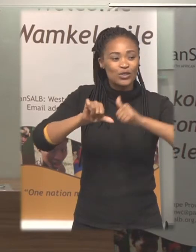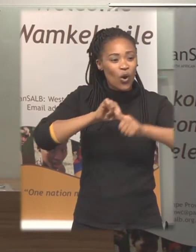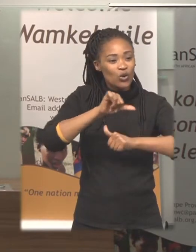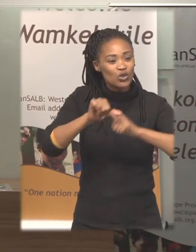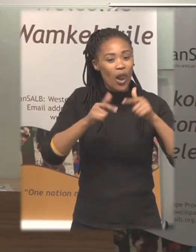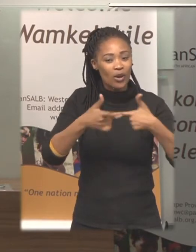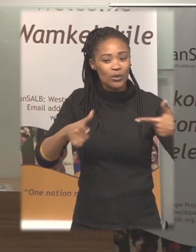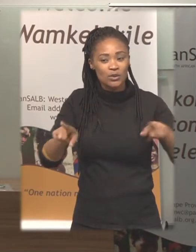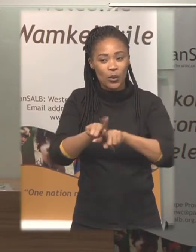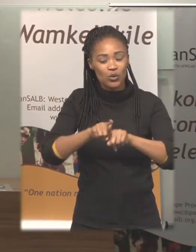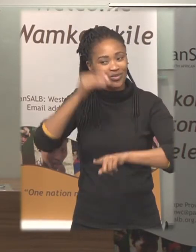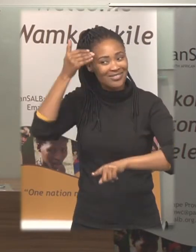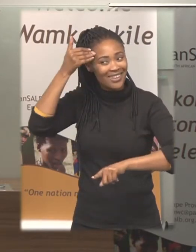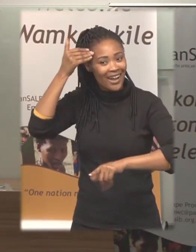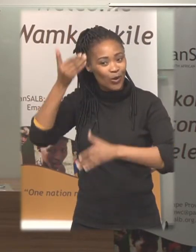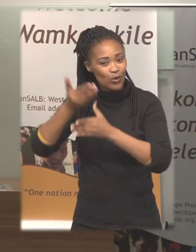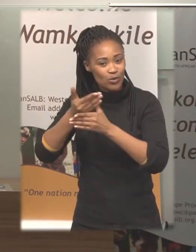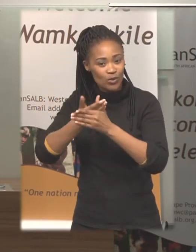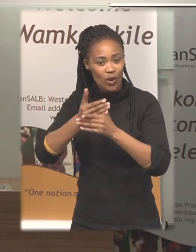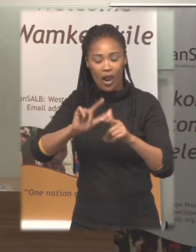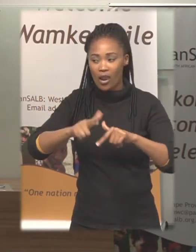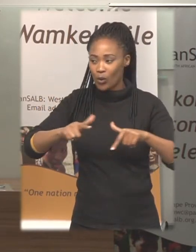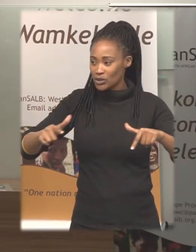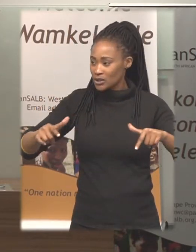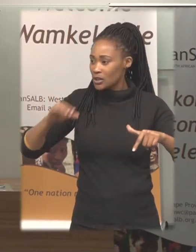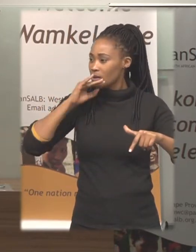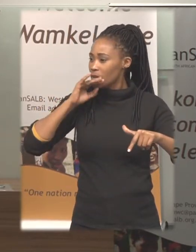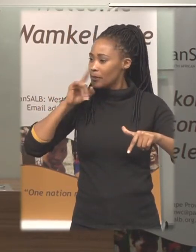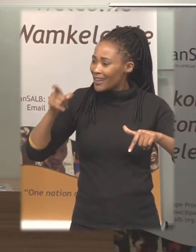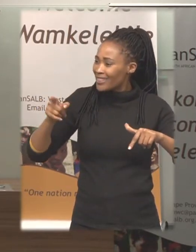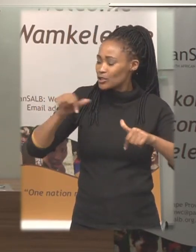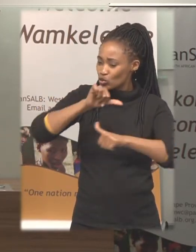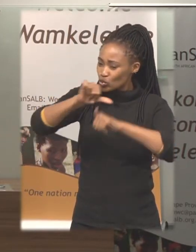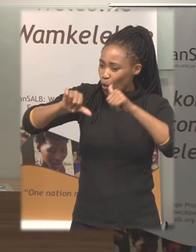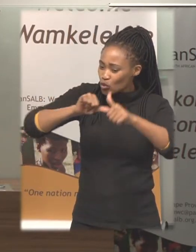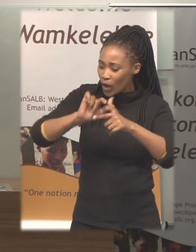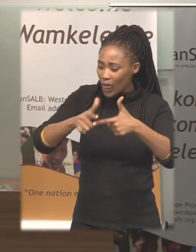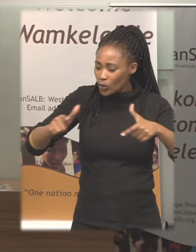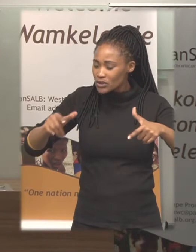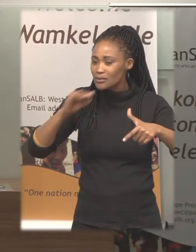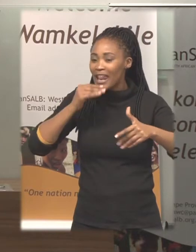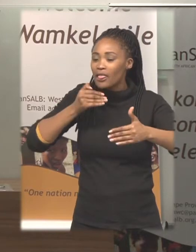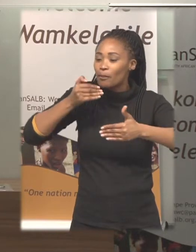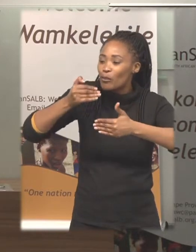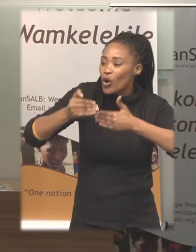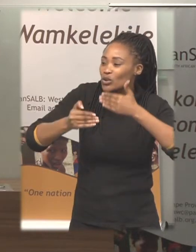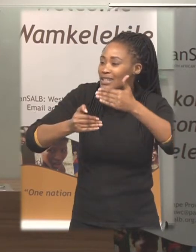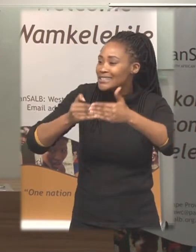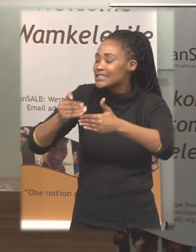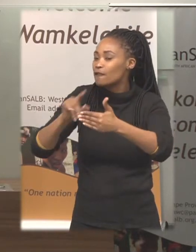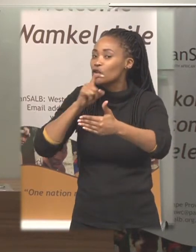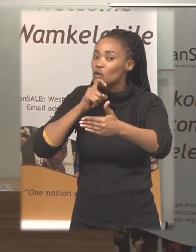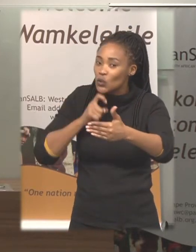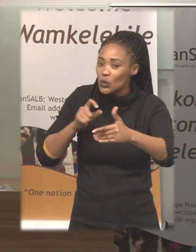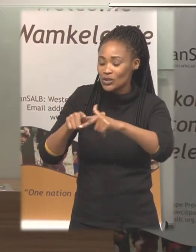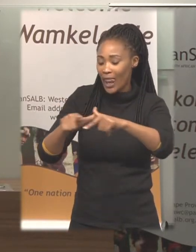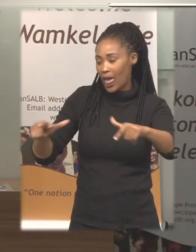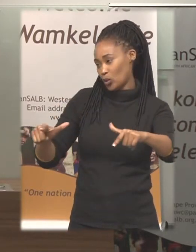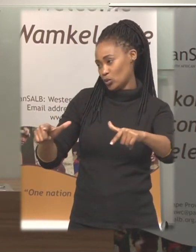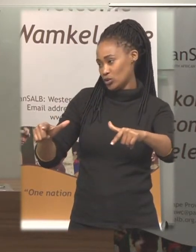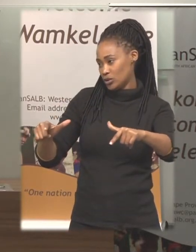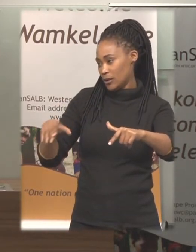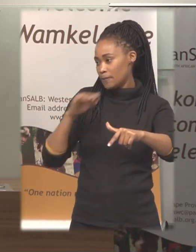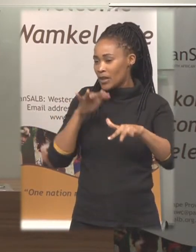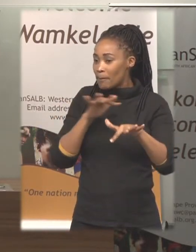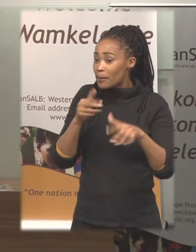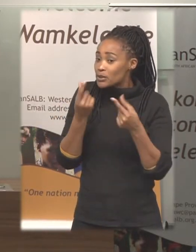psycholinguistics. So in sociolinguistics, referring to the process of using language, whether this is in spoken or written forms, talking about